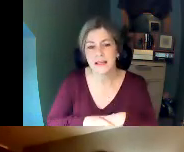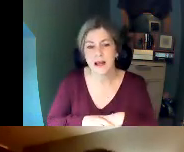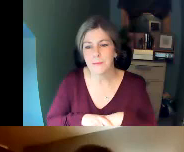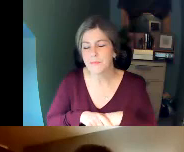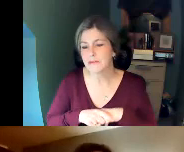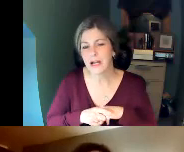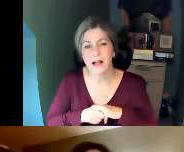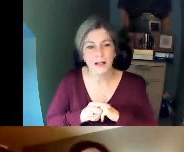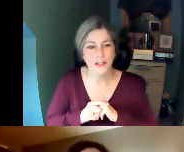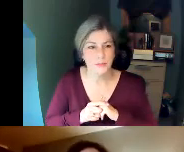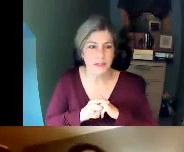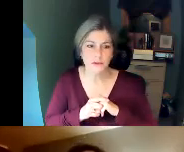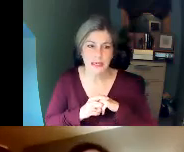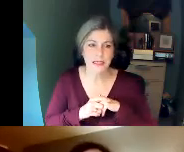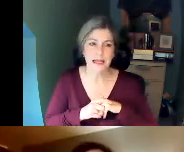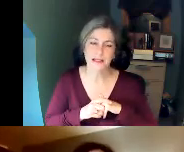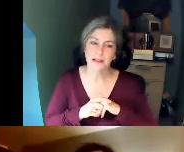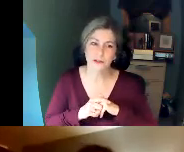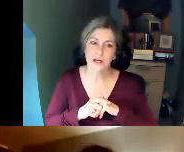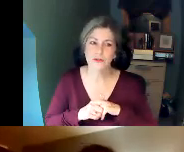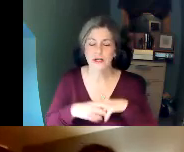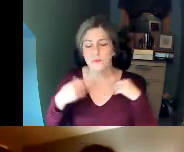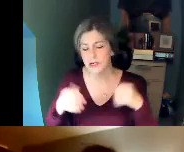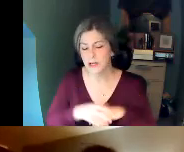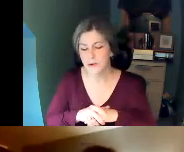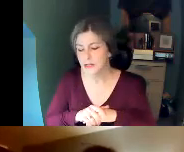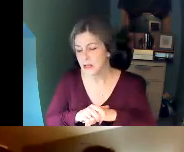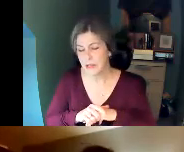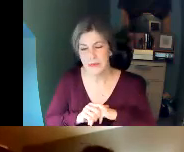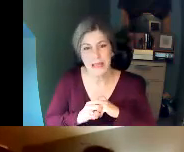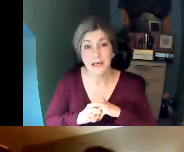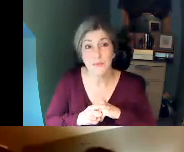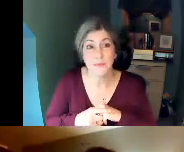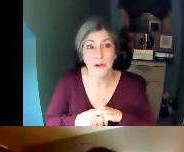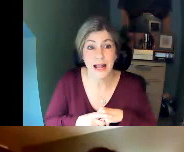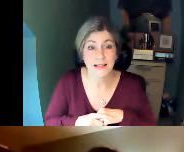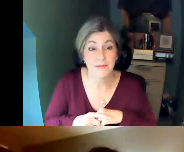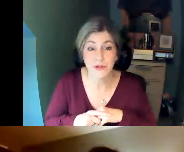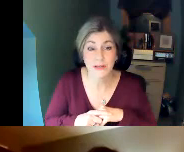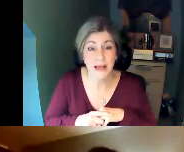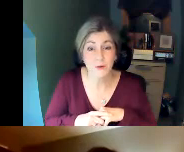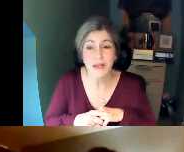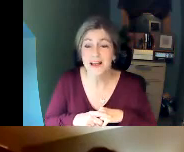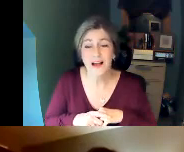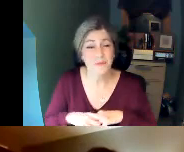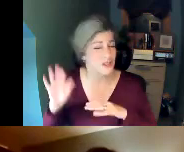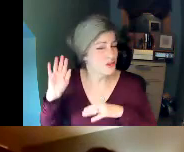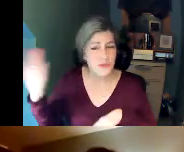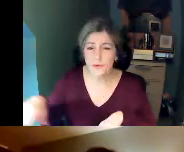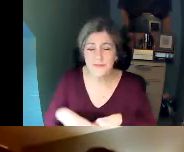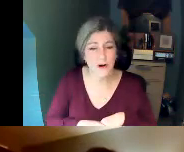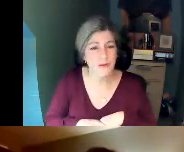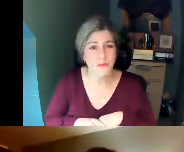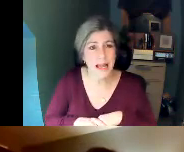feel like you've got a college up the street and it's a little closer and you want to go and maybe make an appointment or ask them for some help because